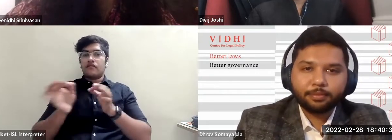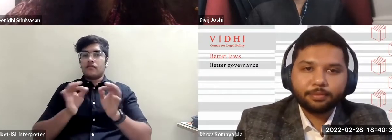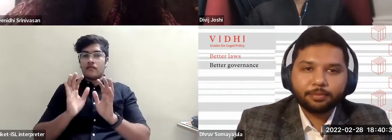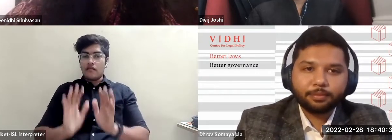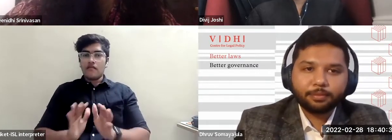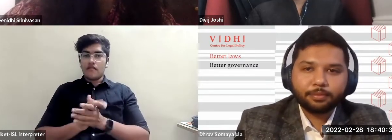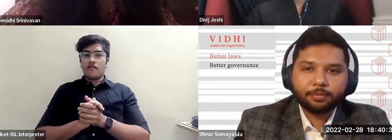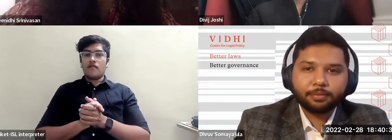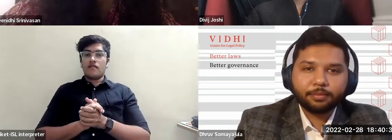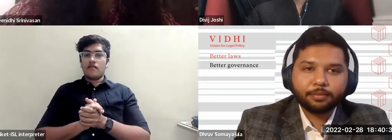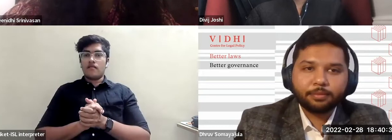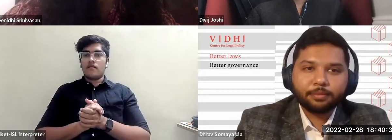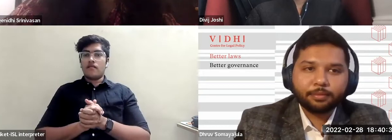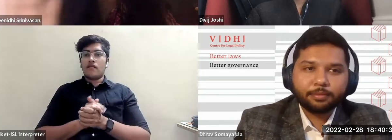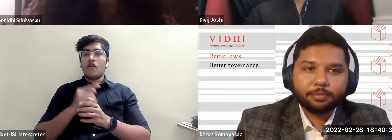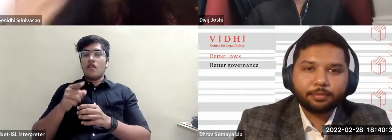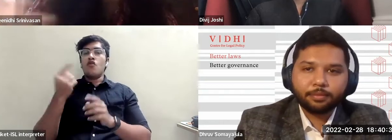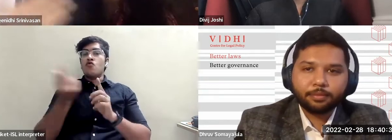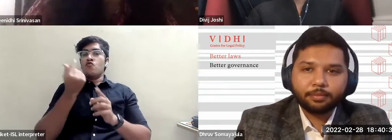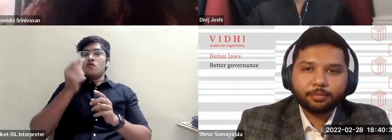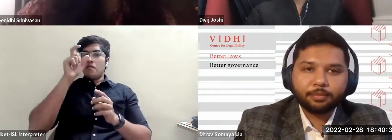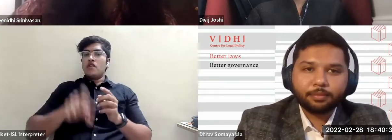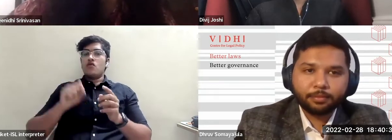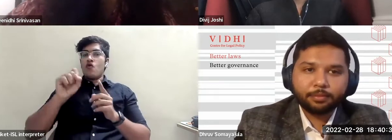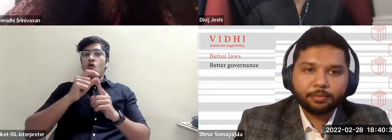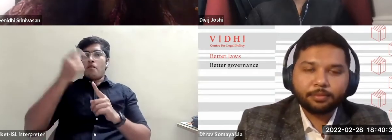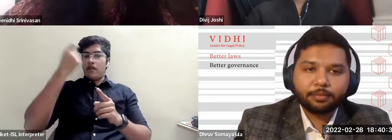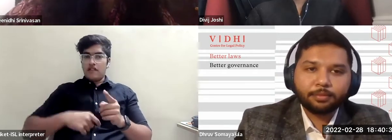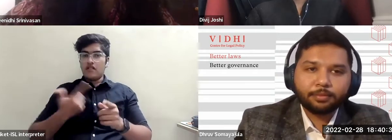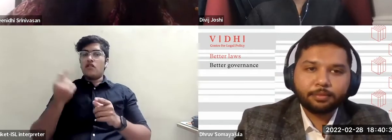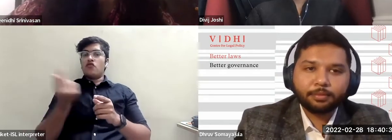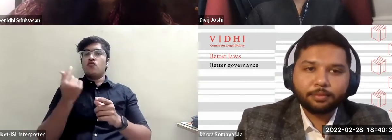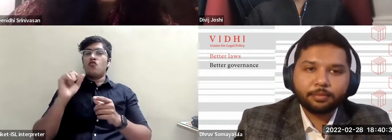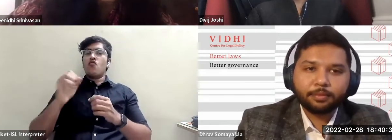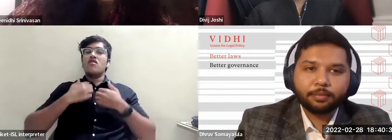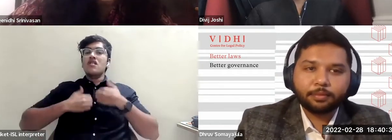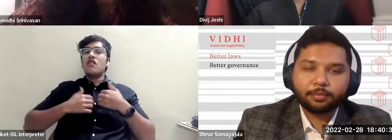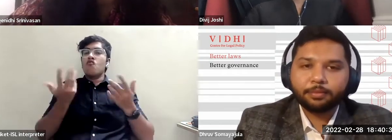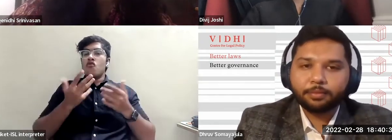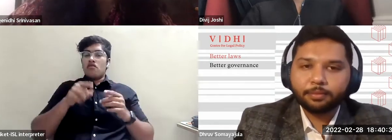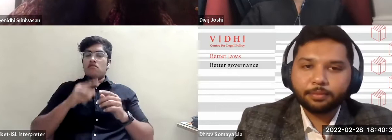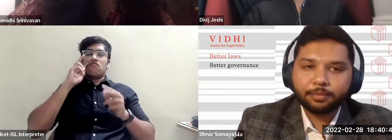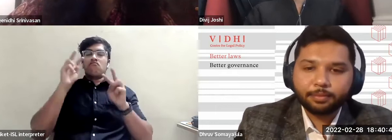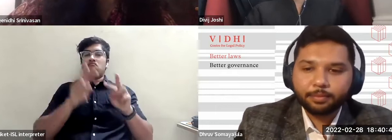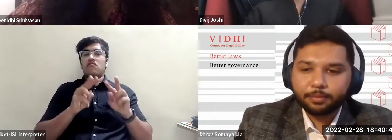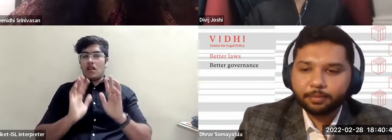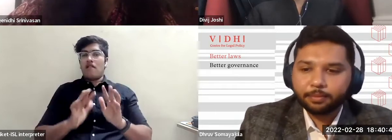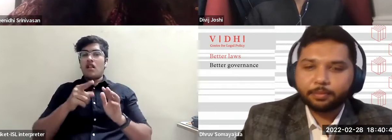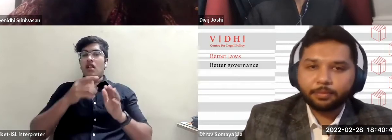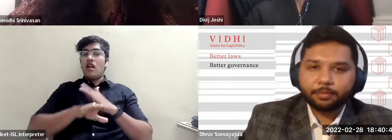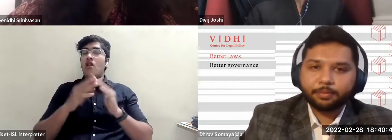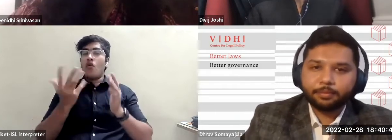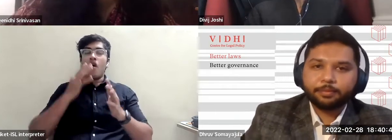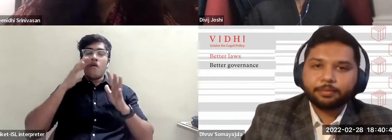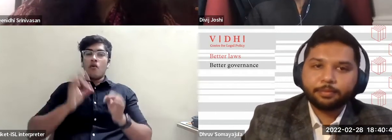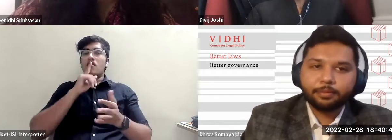user interest to be able to sell that product, like which requires a trust in